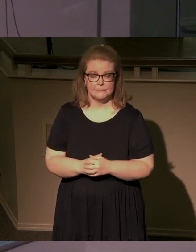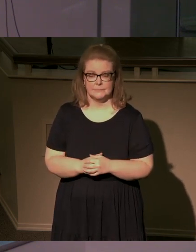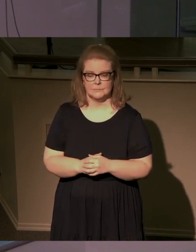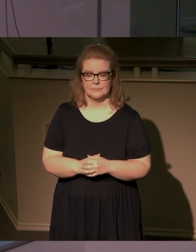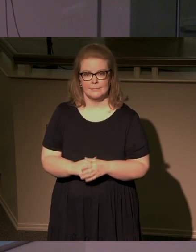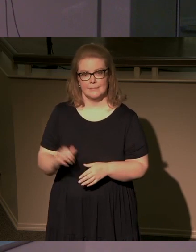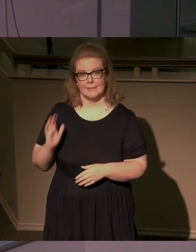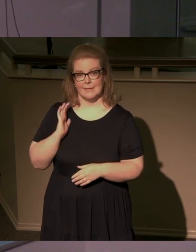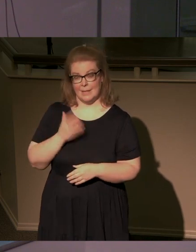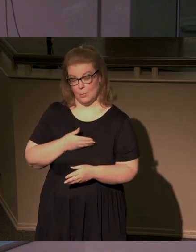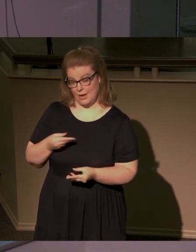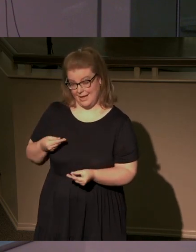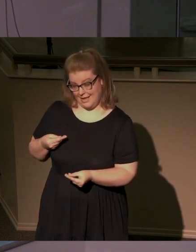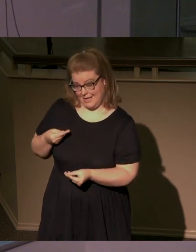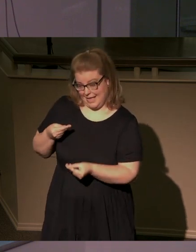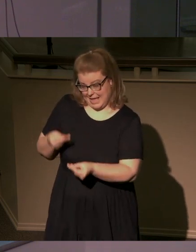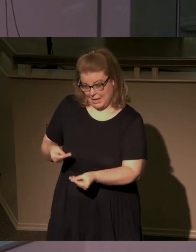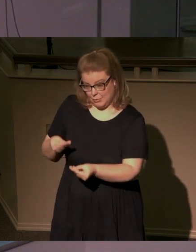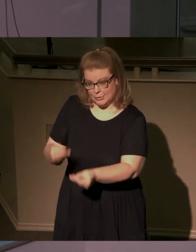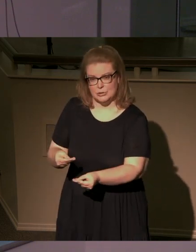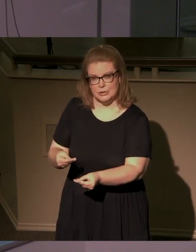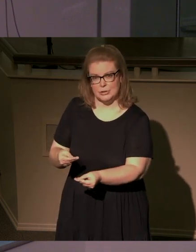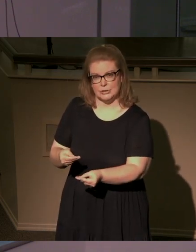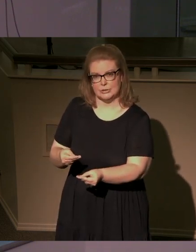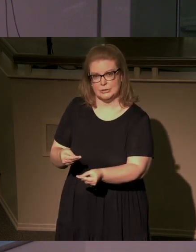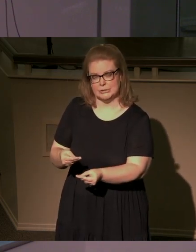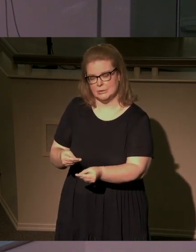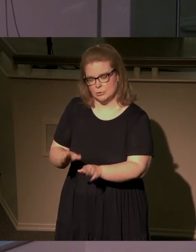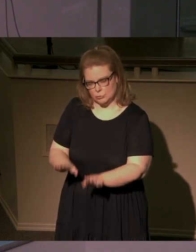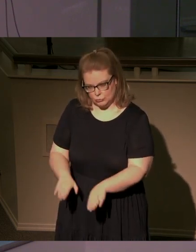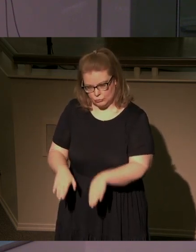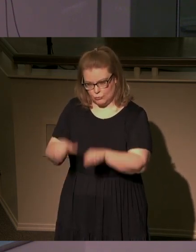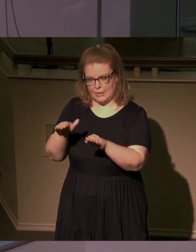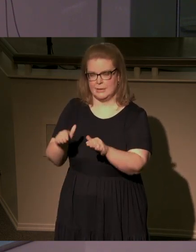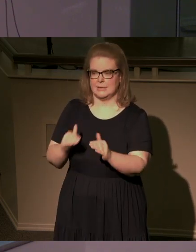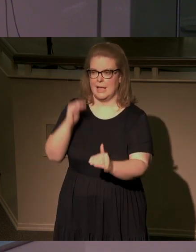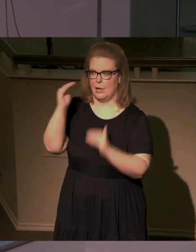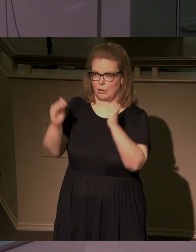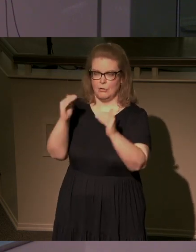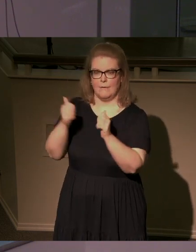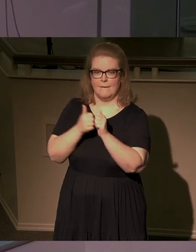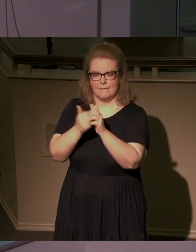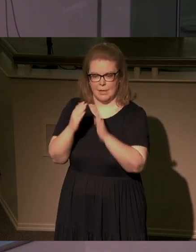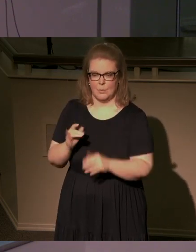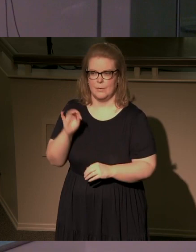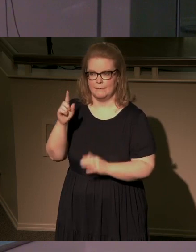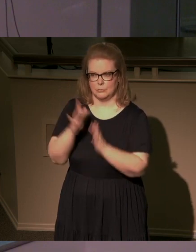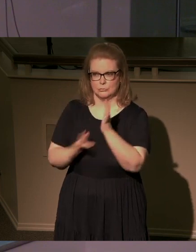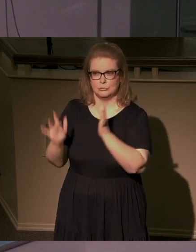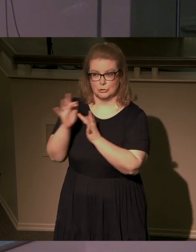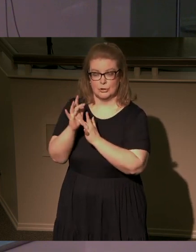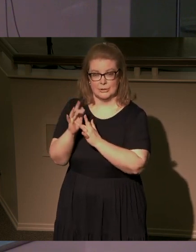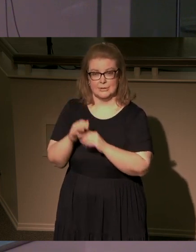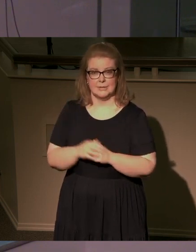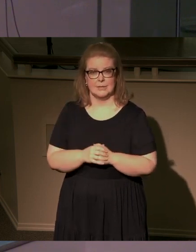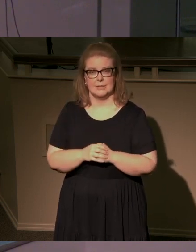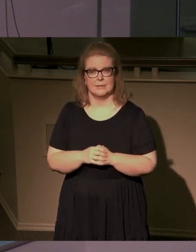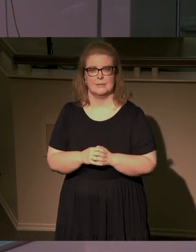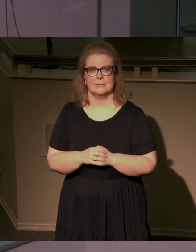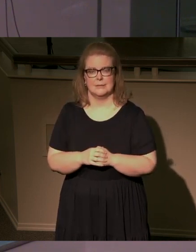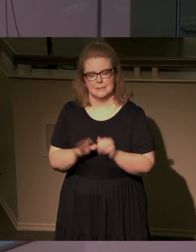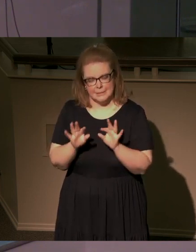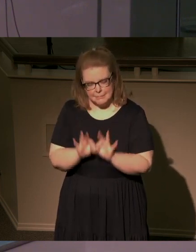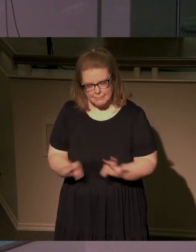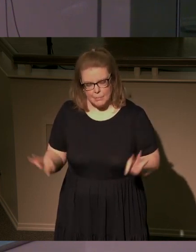Our heritage then is to raise adult followers of Jesus Christ. This is a pregnant phrase.